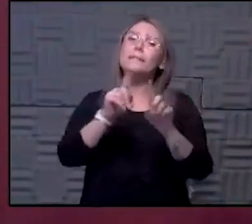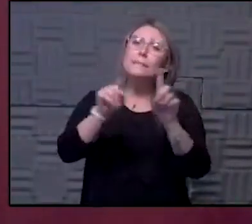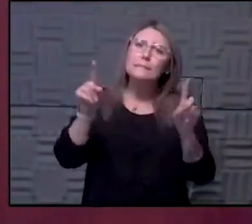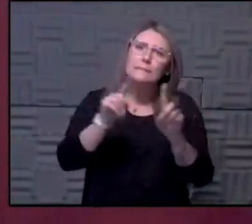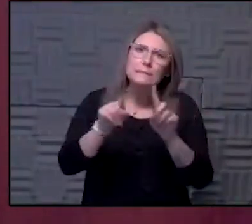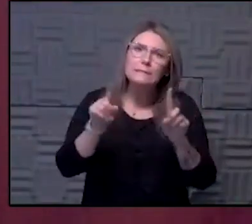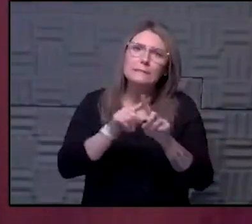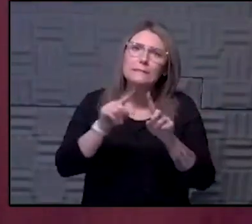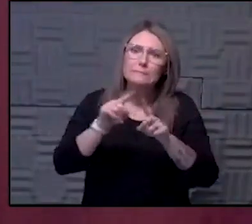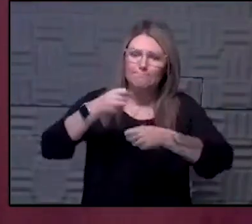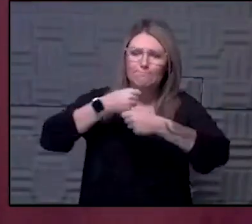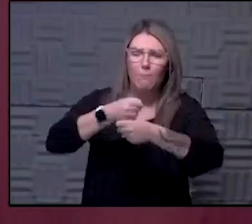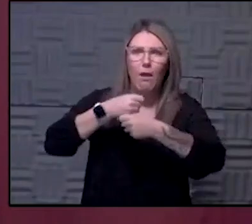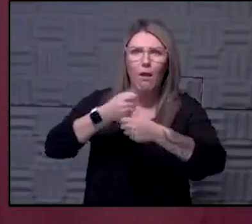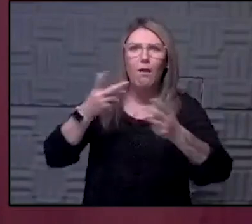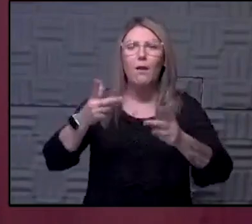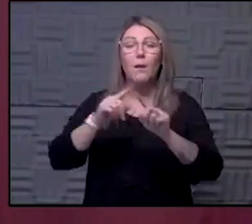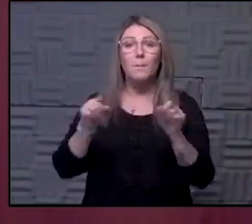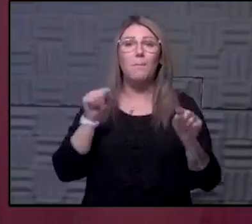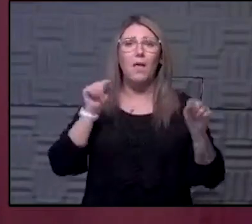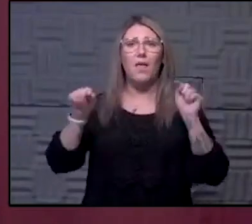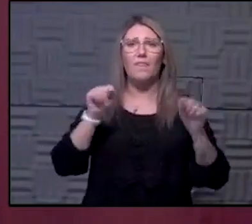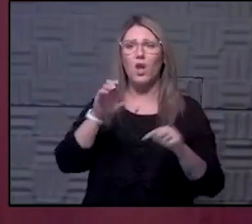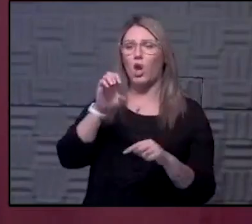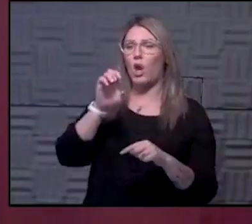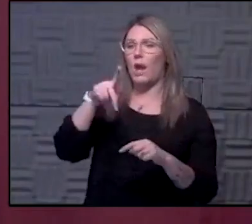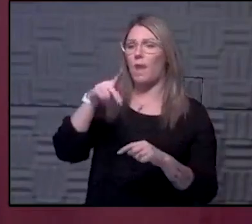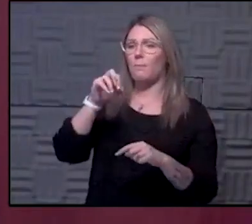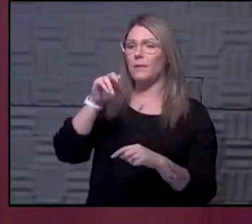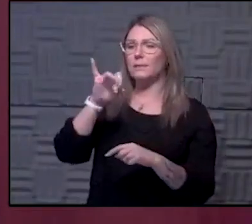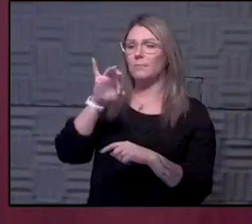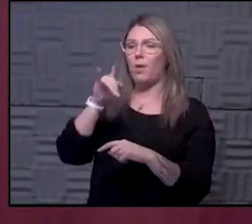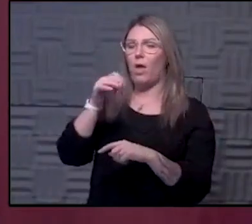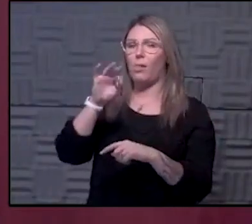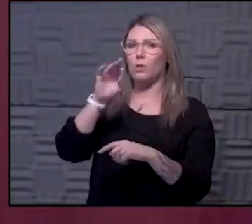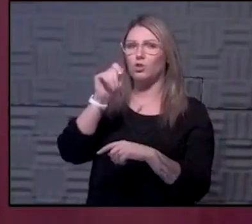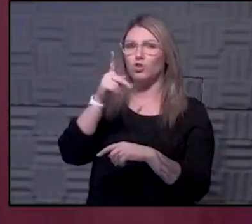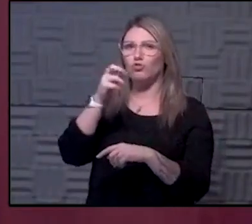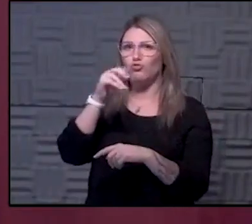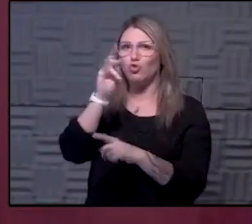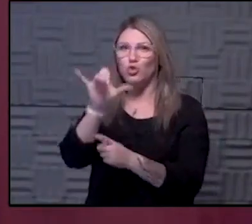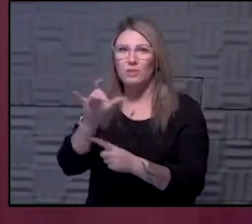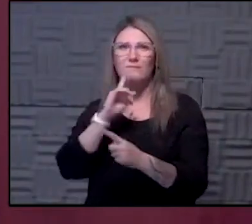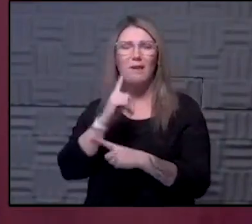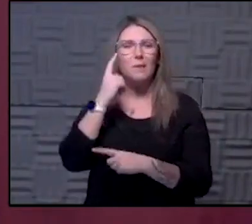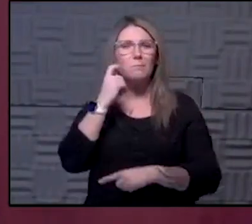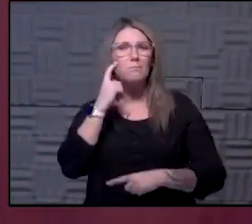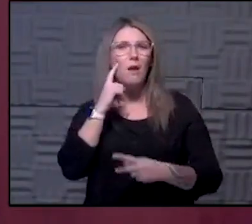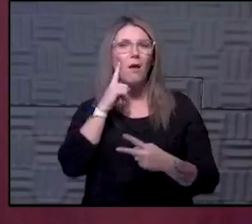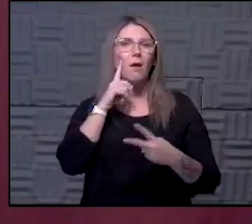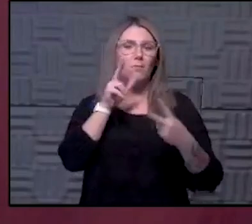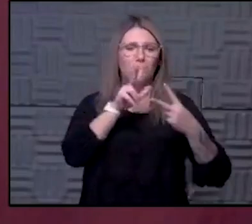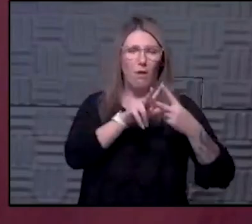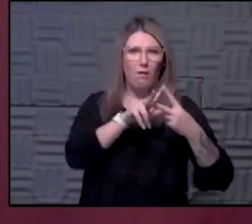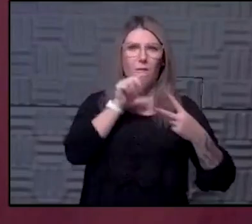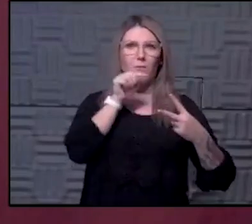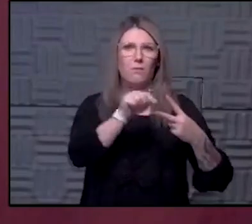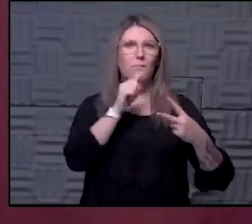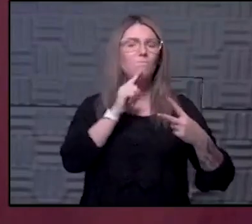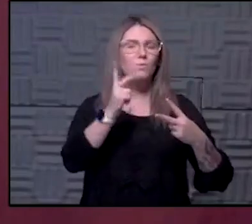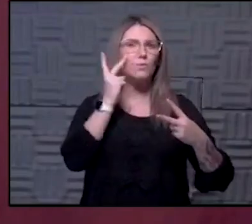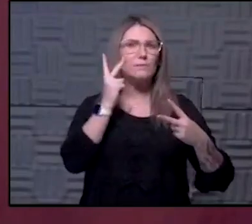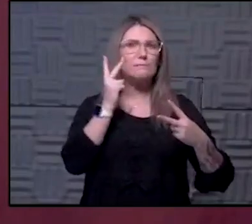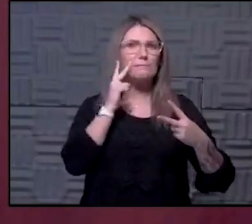different mechanism, but in terms of their epidemiology, I suspect that if you looked at Pfizer and Moderna, you'd find